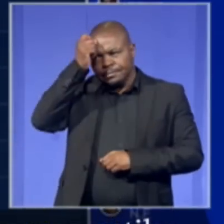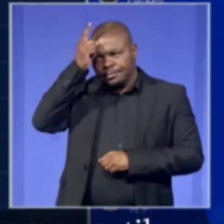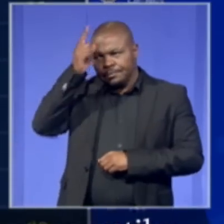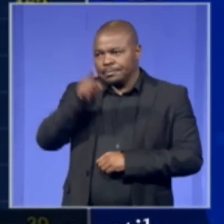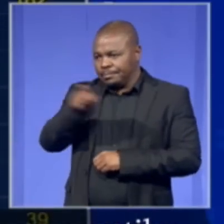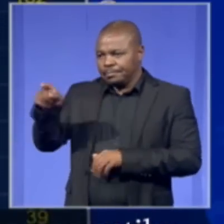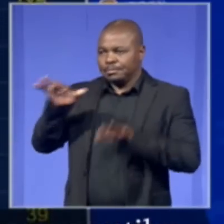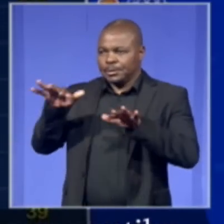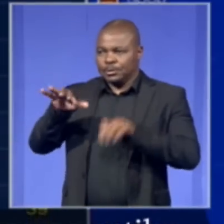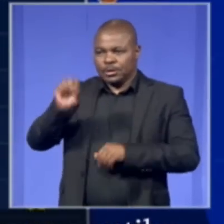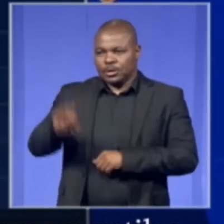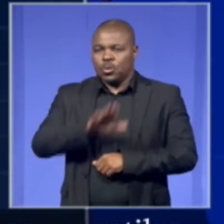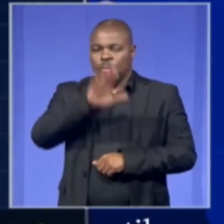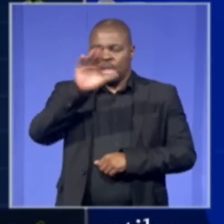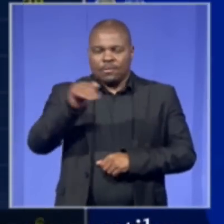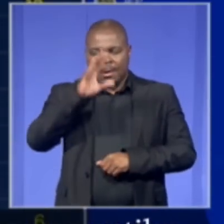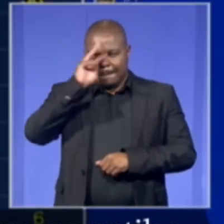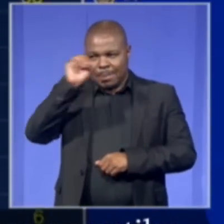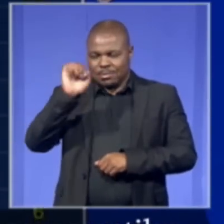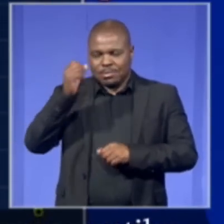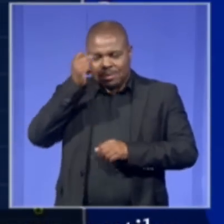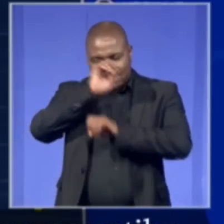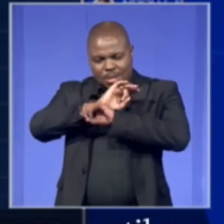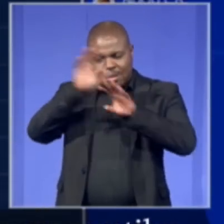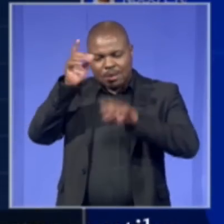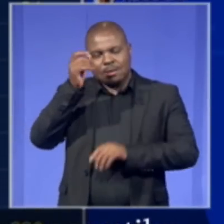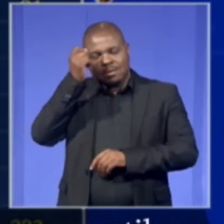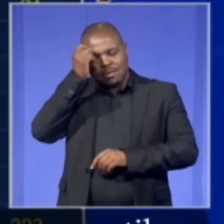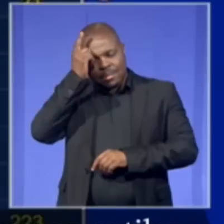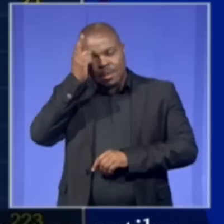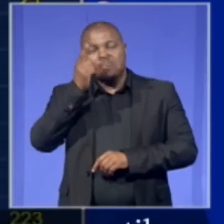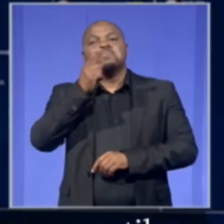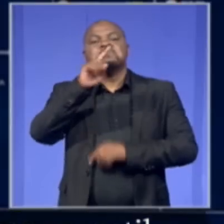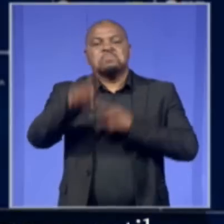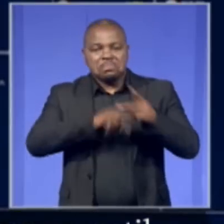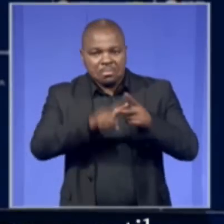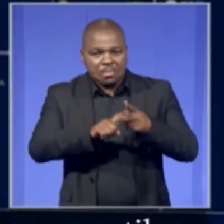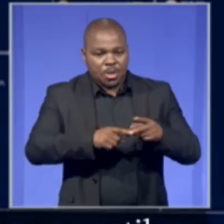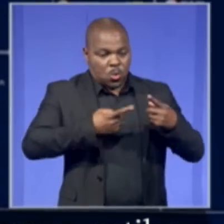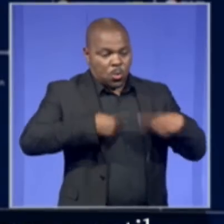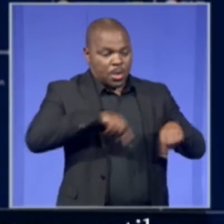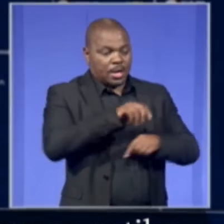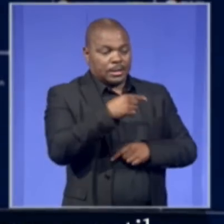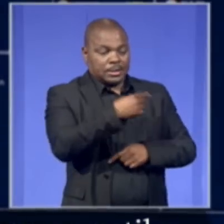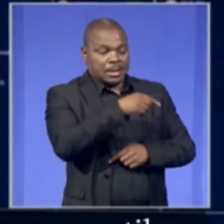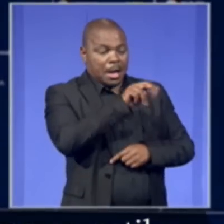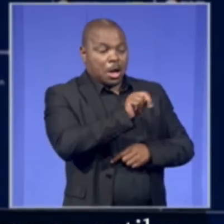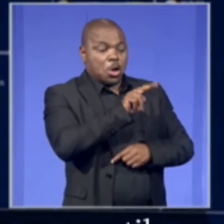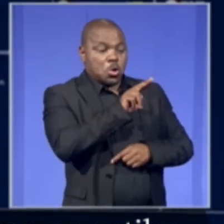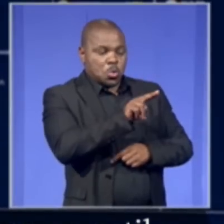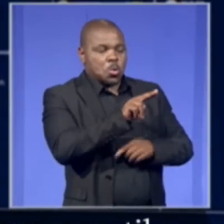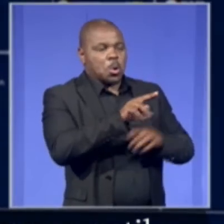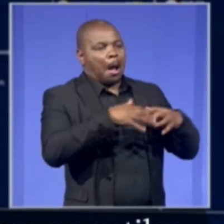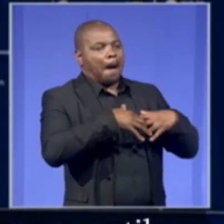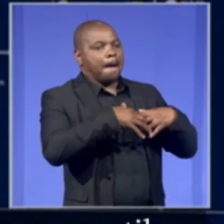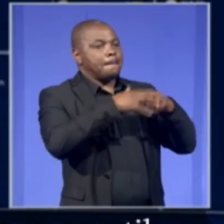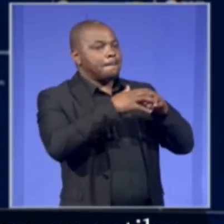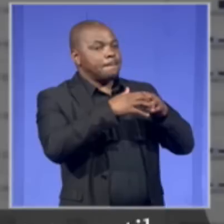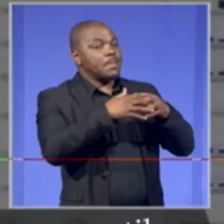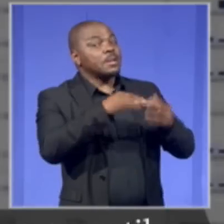people. We established a government of national unity, bringing together parties